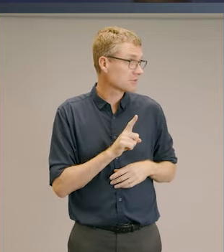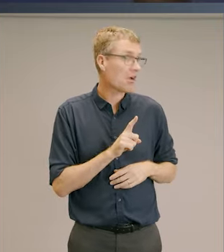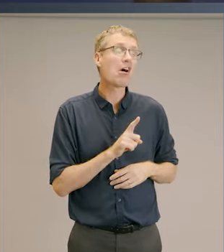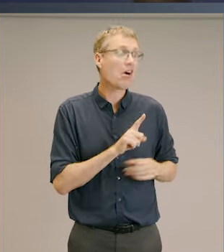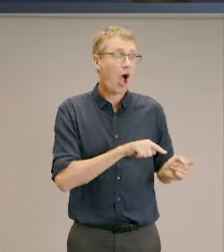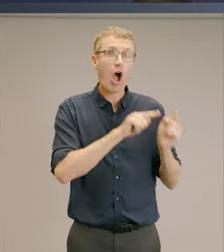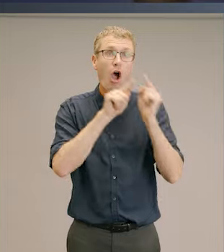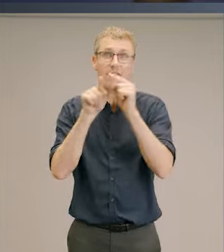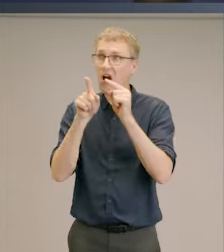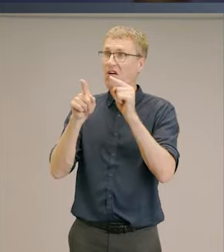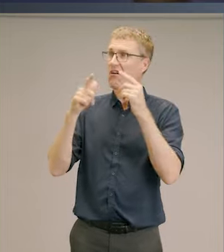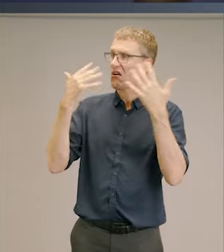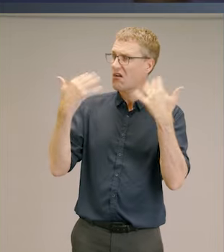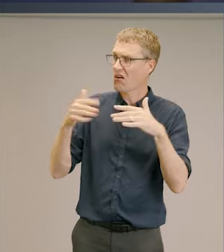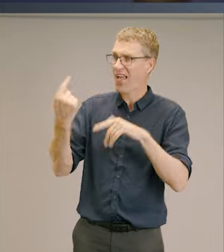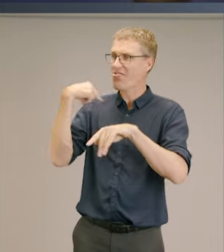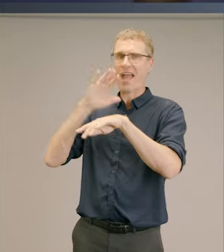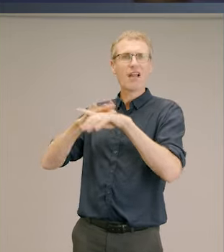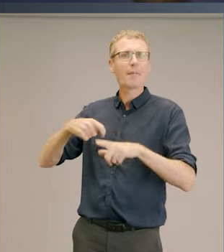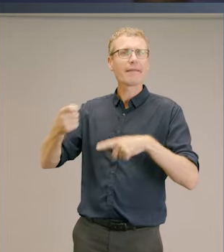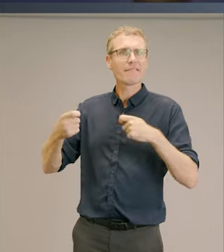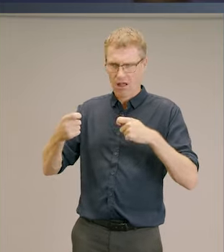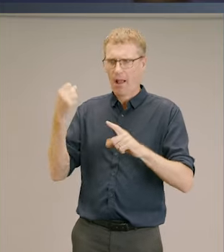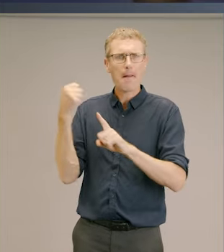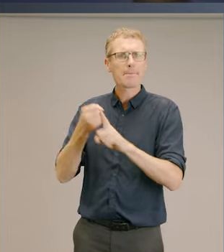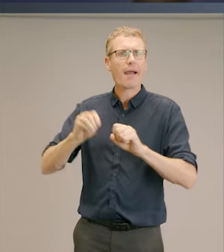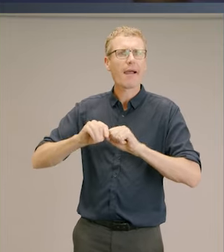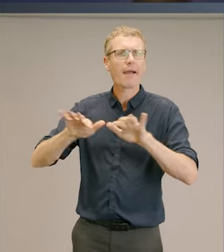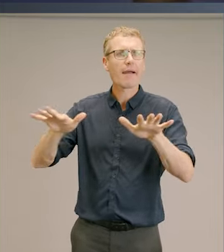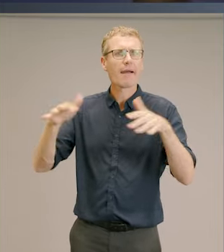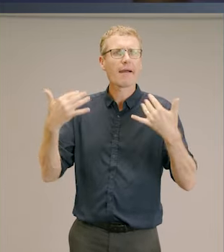that she knows that they made a significant difference, all for the glory of God.